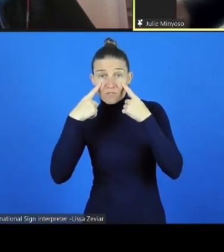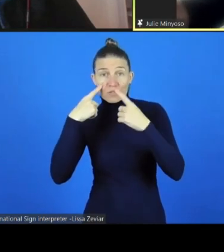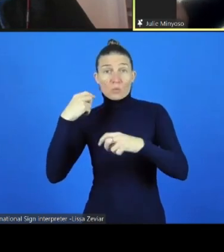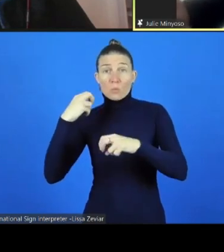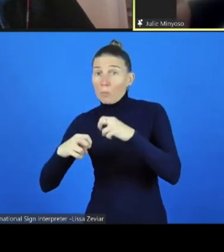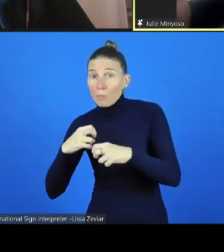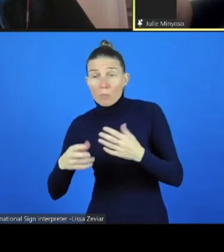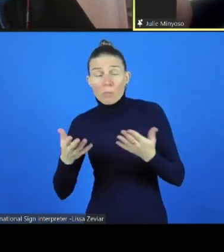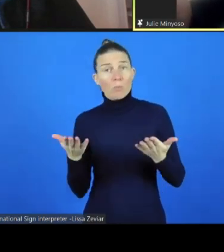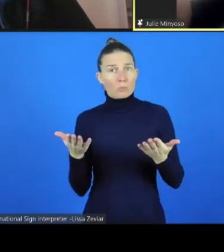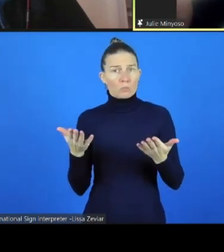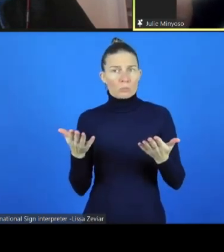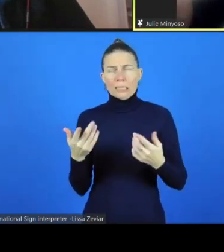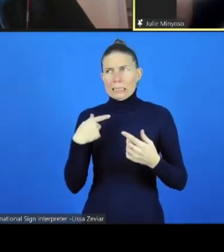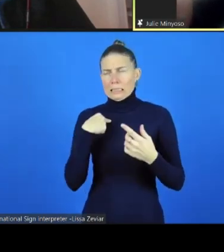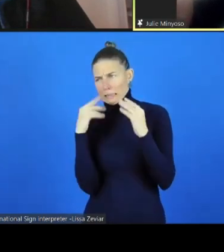for this job.